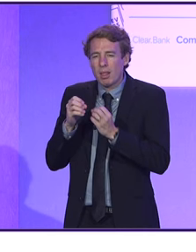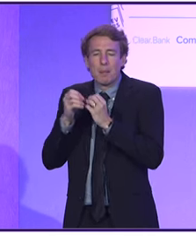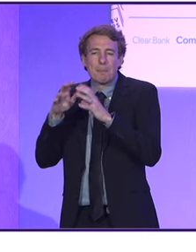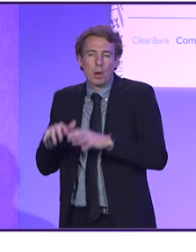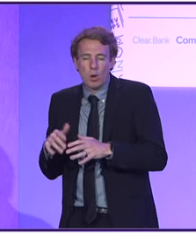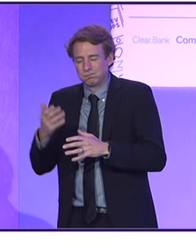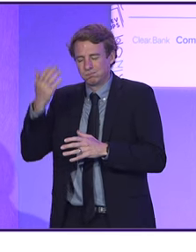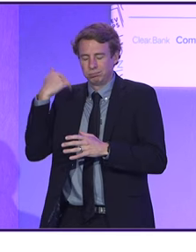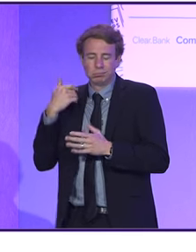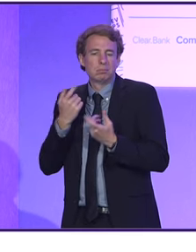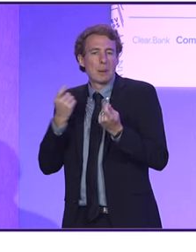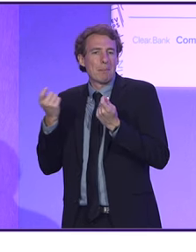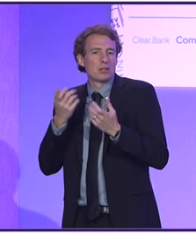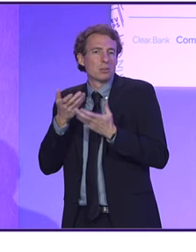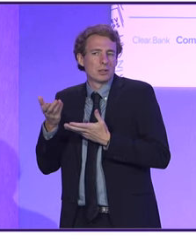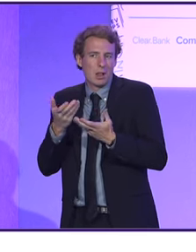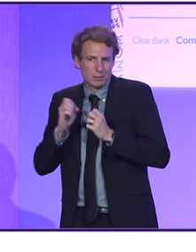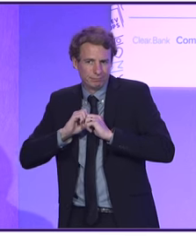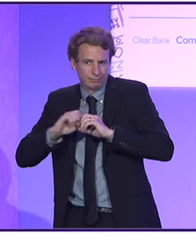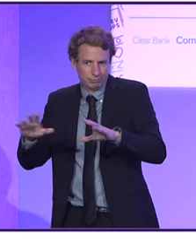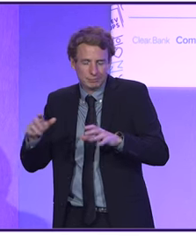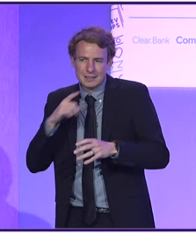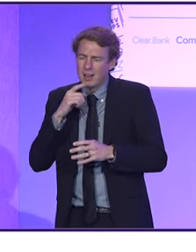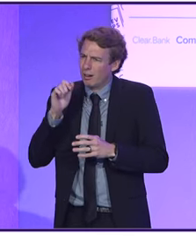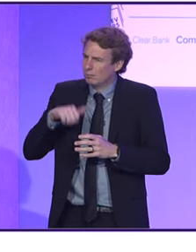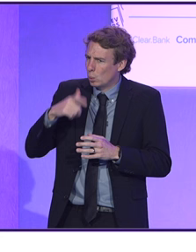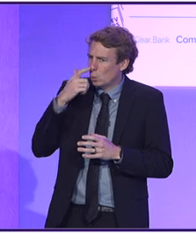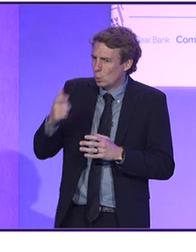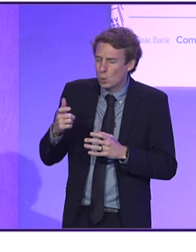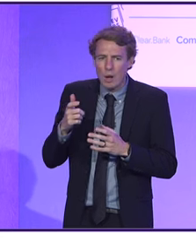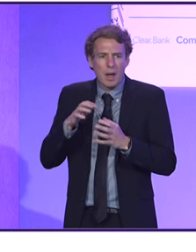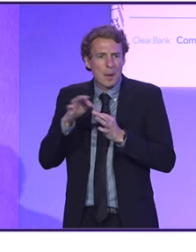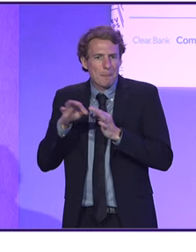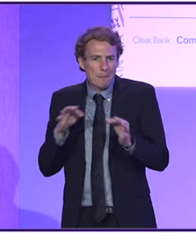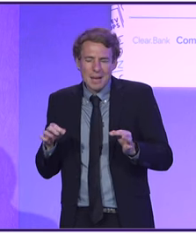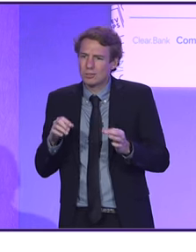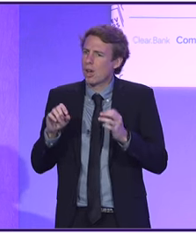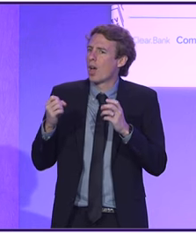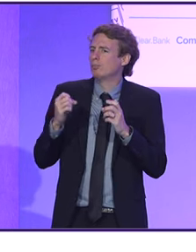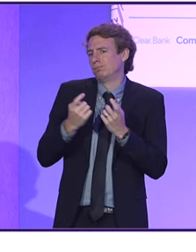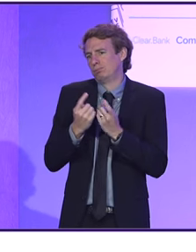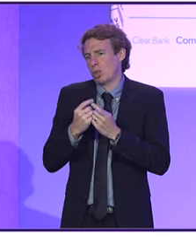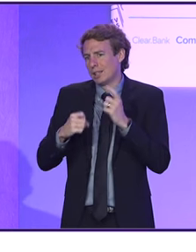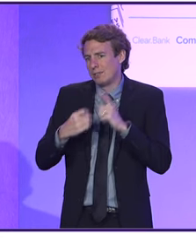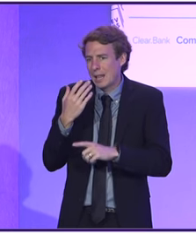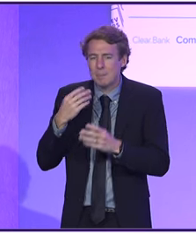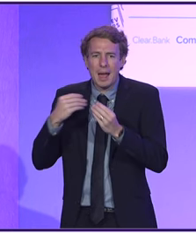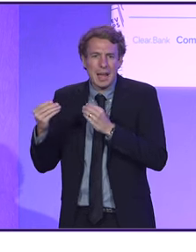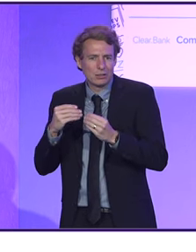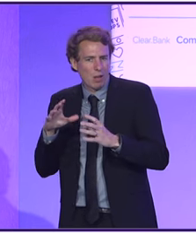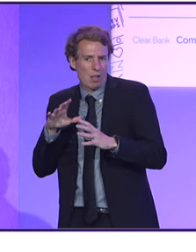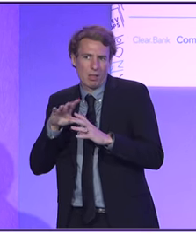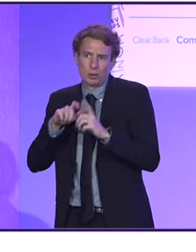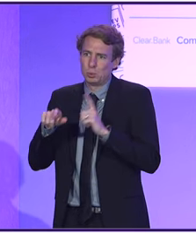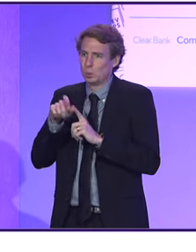consultancy not long ago called Yes, You Can Measure Software Development Developer Productivity, and the entire Agile community saw this and basically